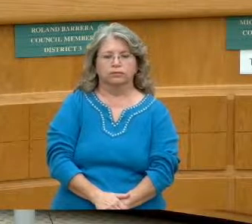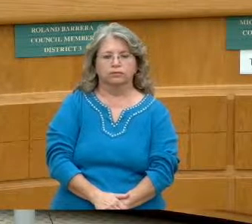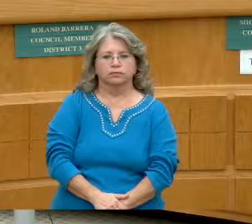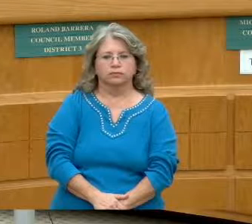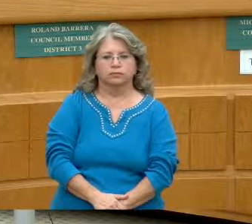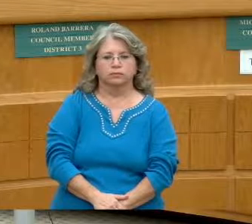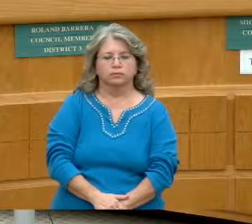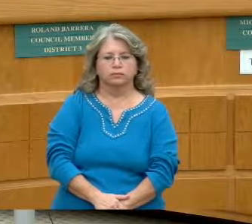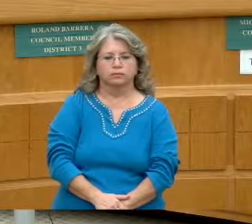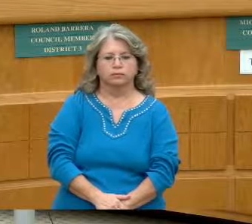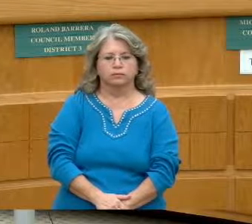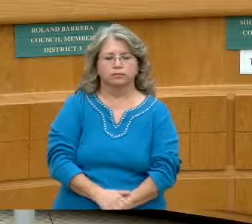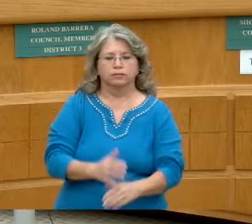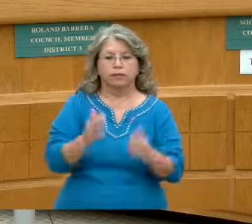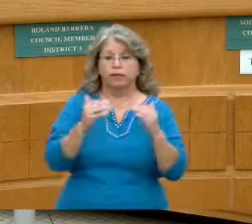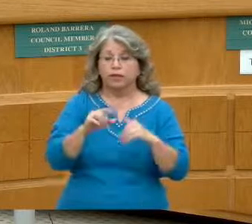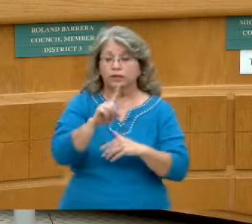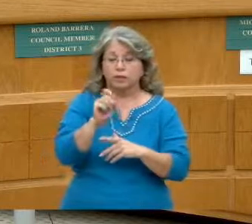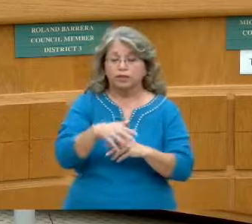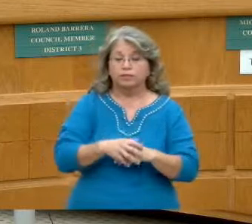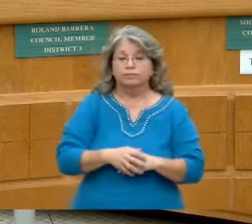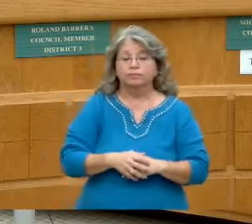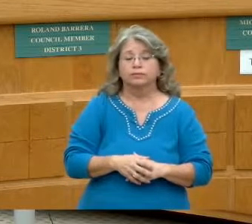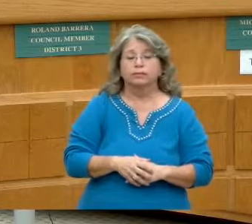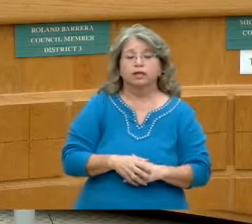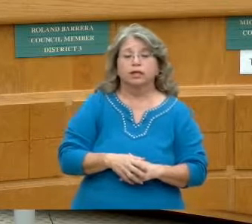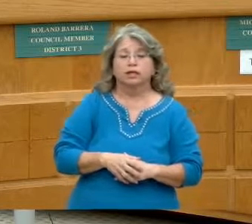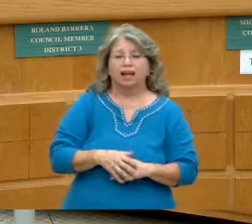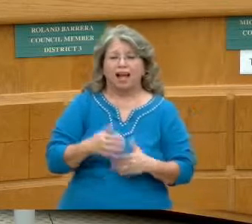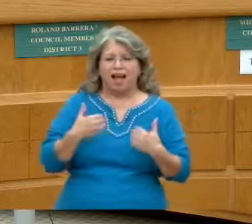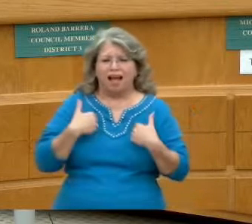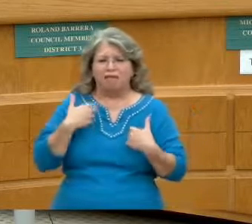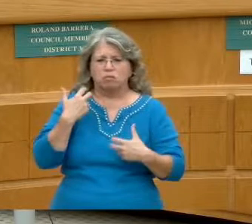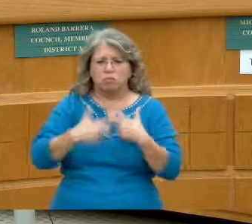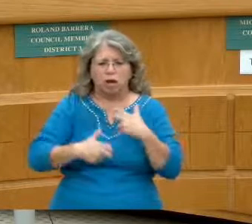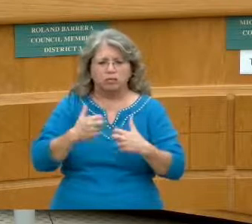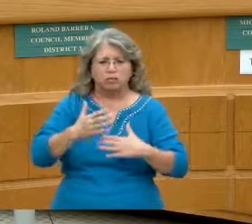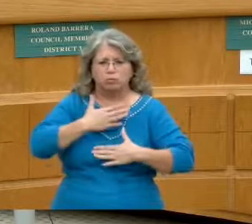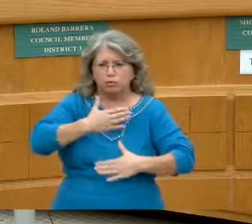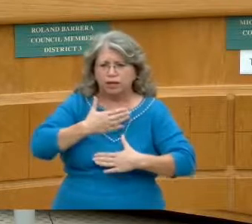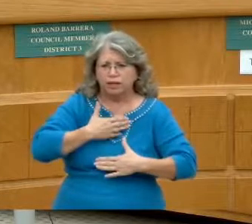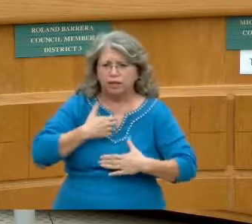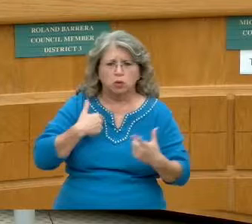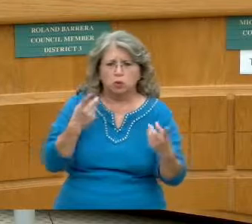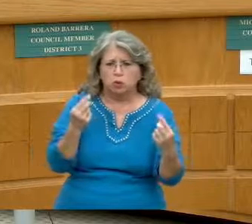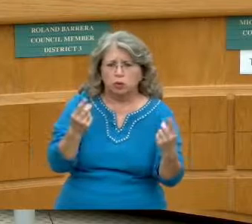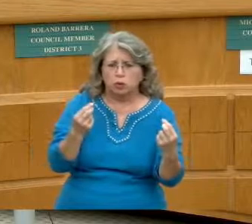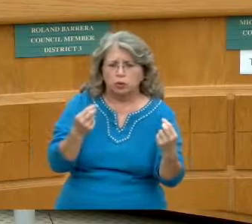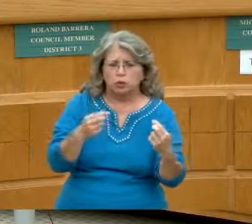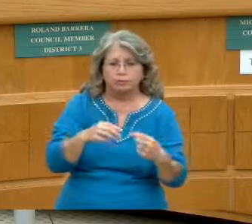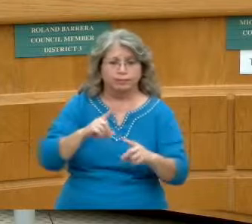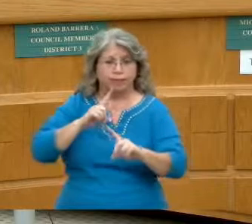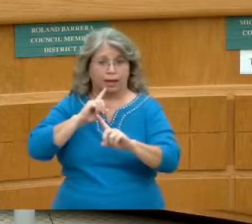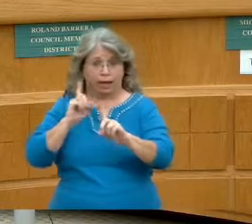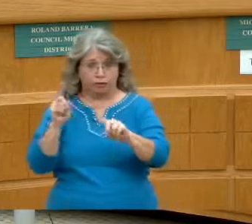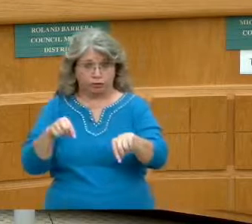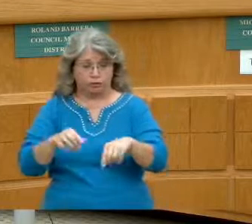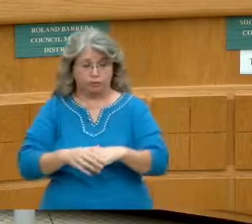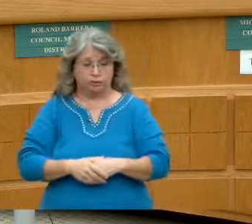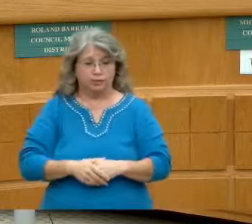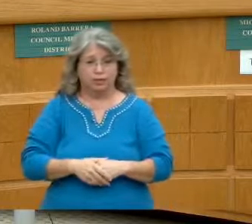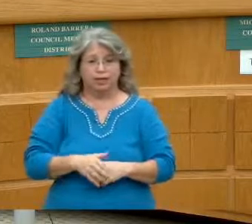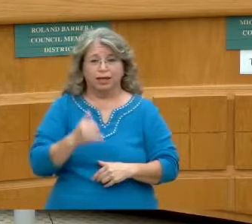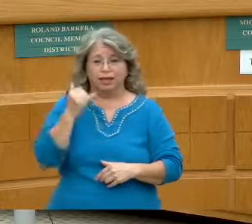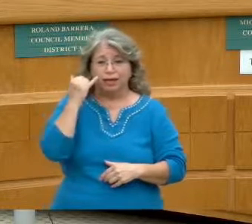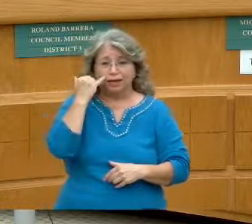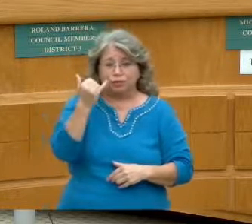al virus. Question is, I am having trouble breathing. What should I do? The answer, if you